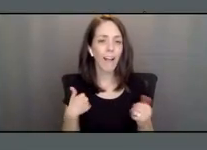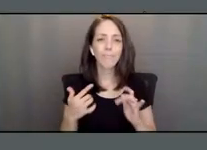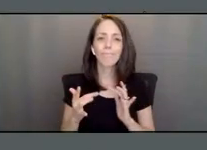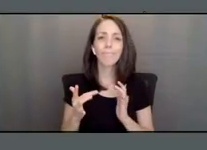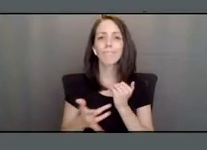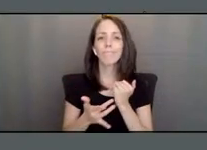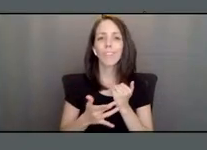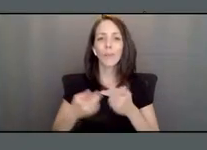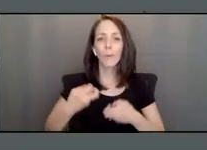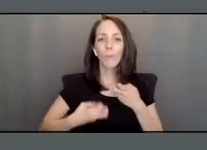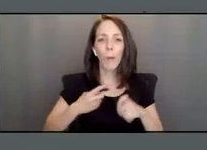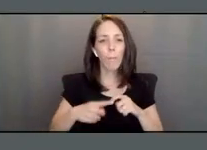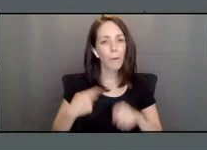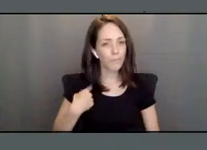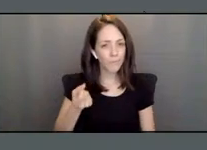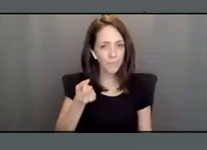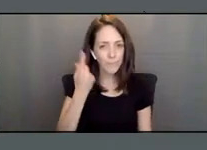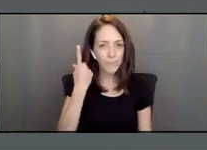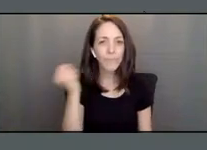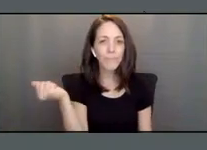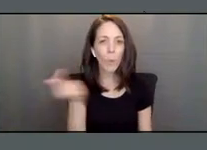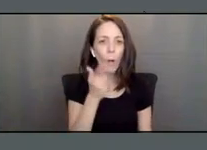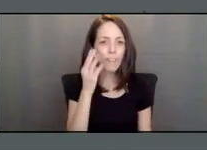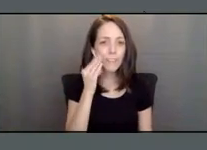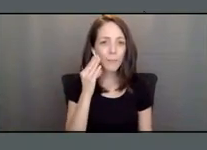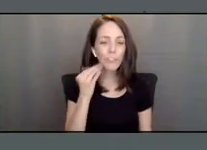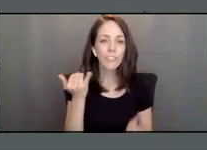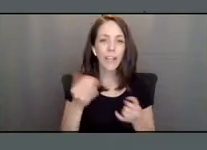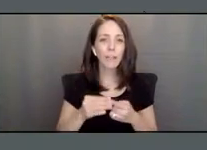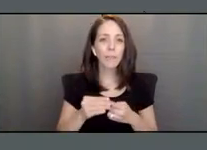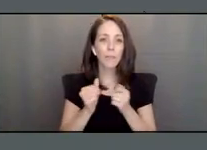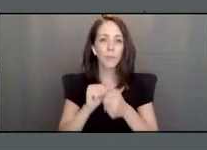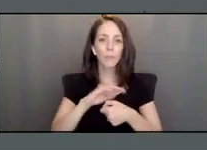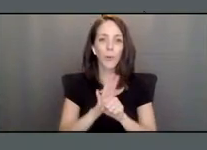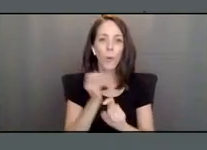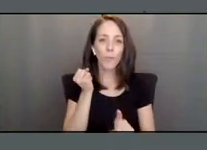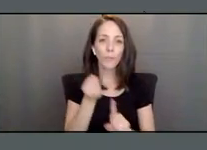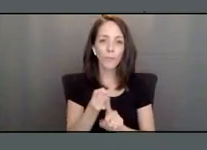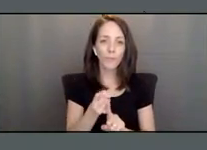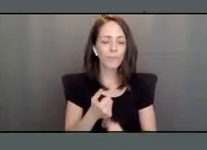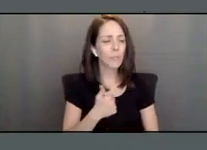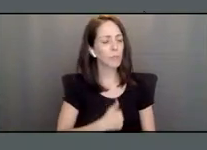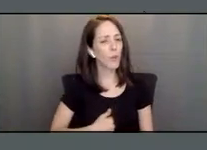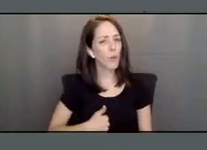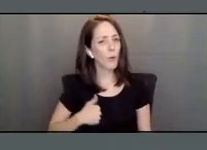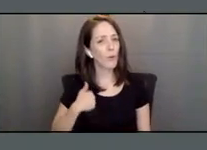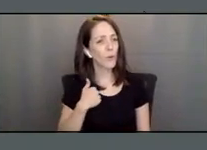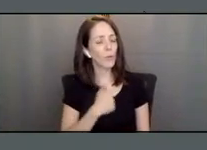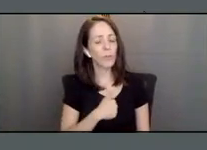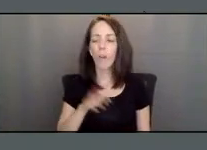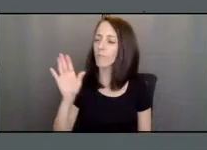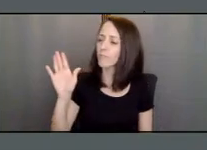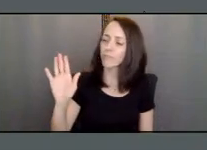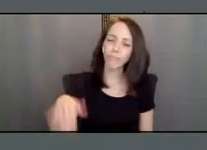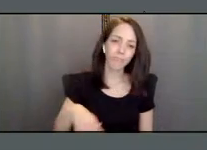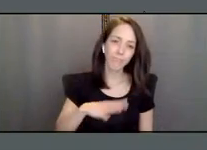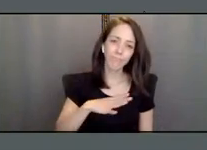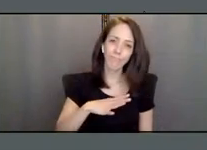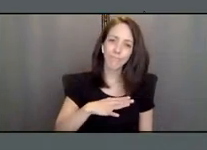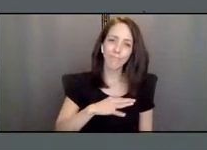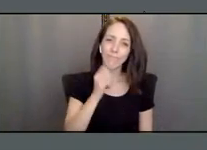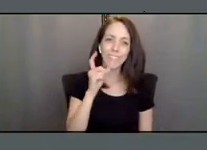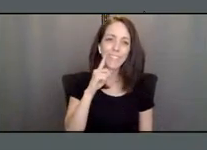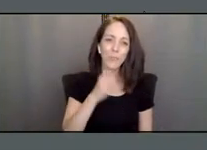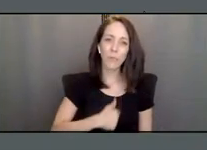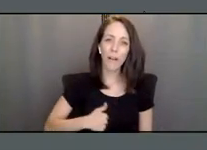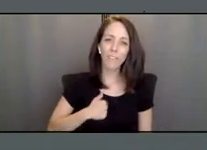So we know how that goes. So I do apologize. No need. Thank you. Thank you